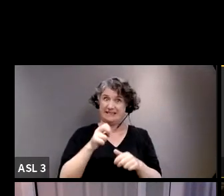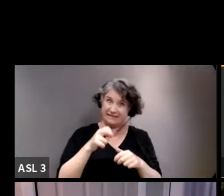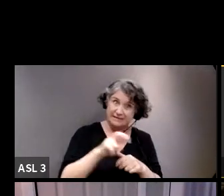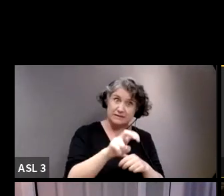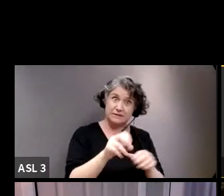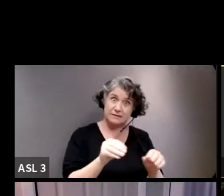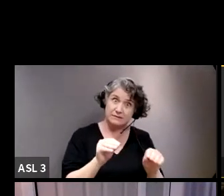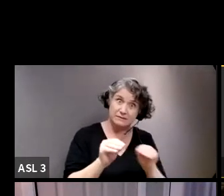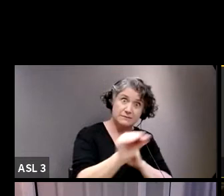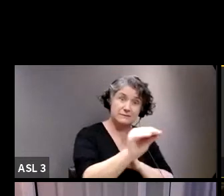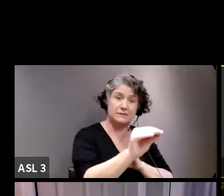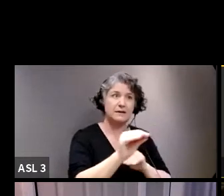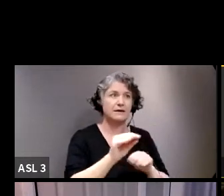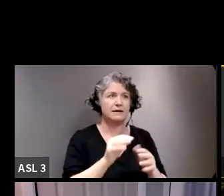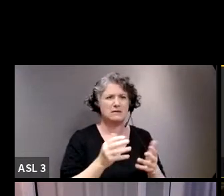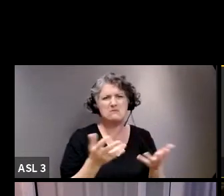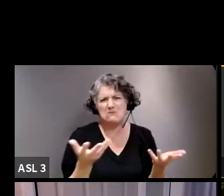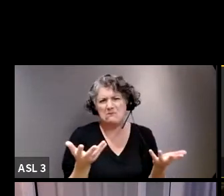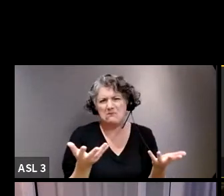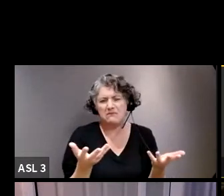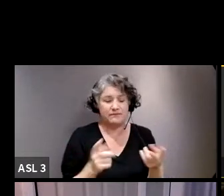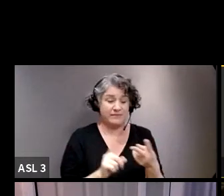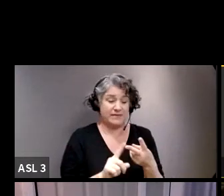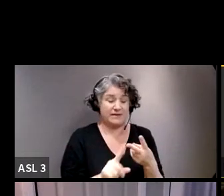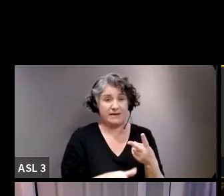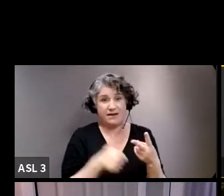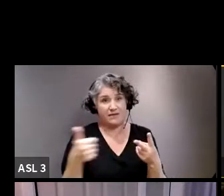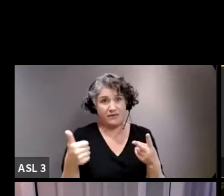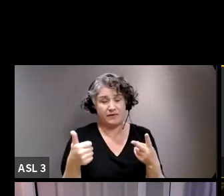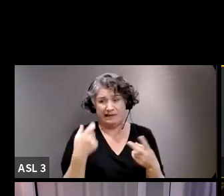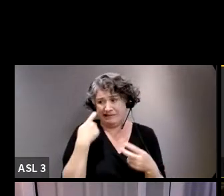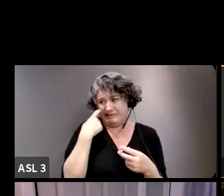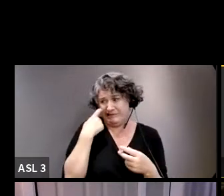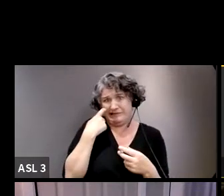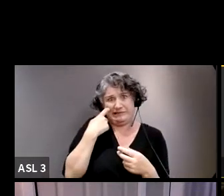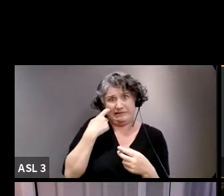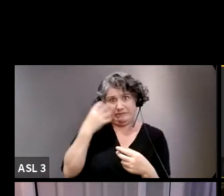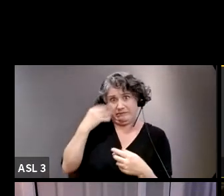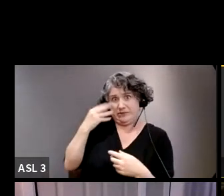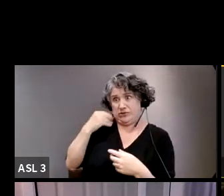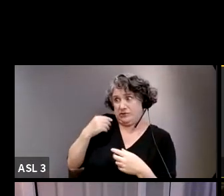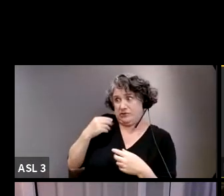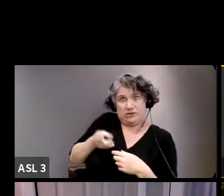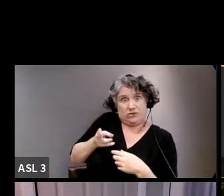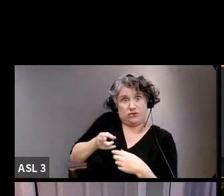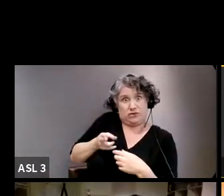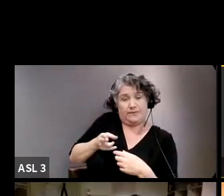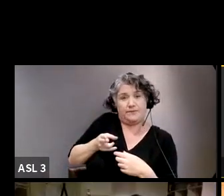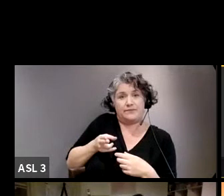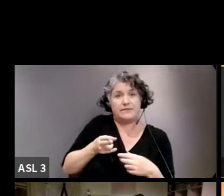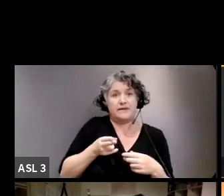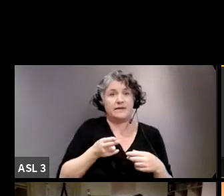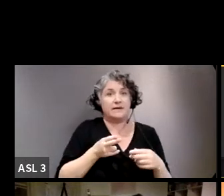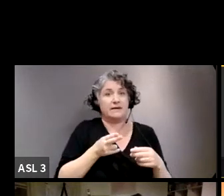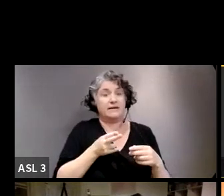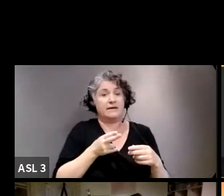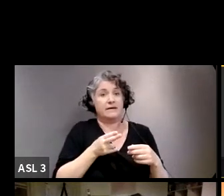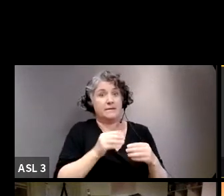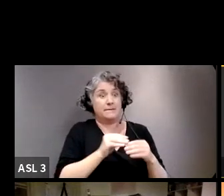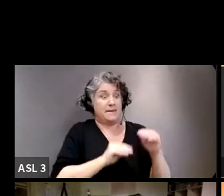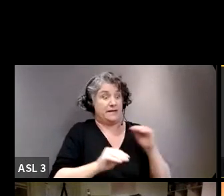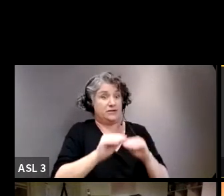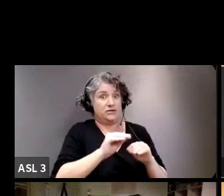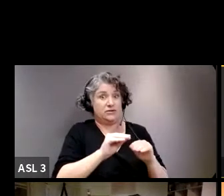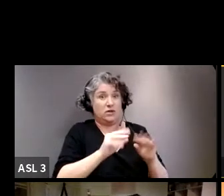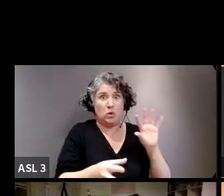case the second is that in recent history that the total increase to these budgets has never seen that